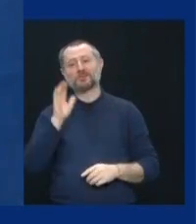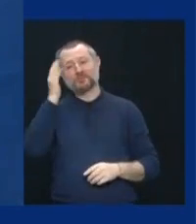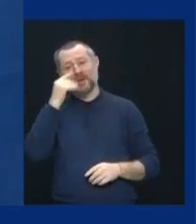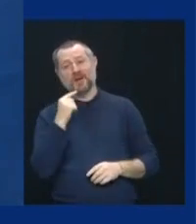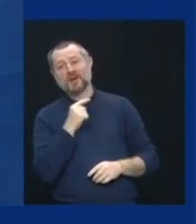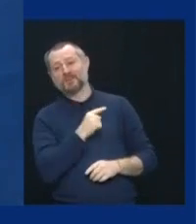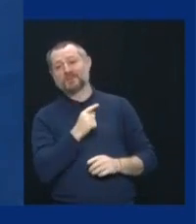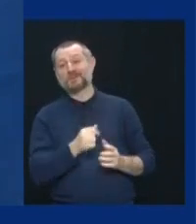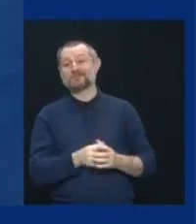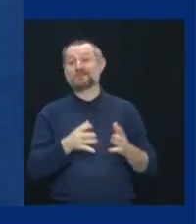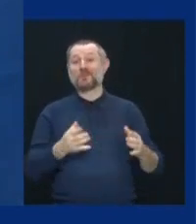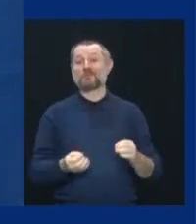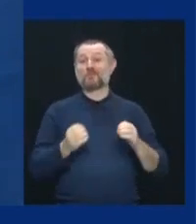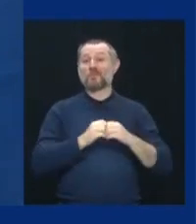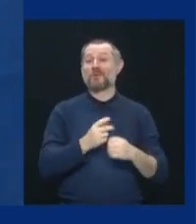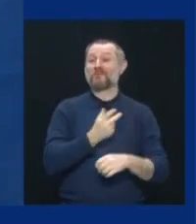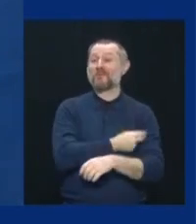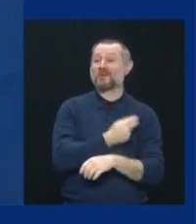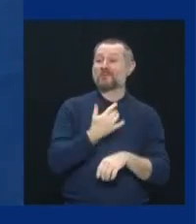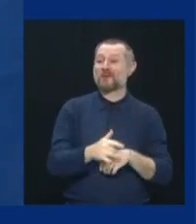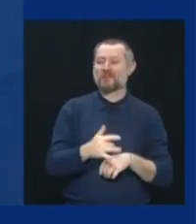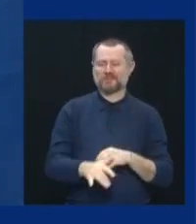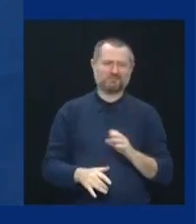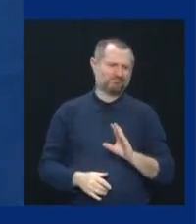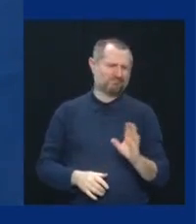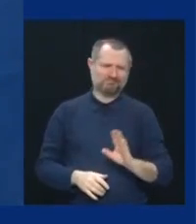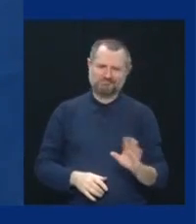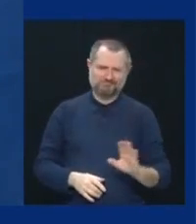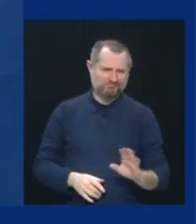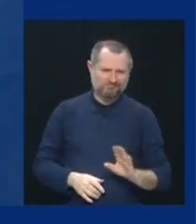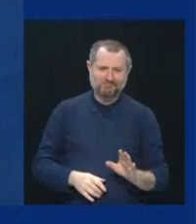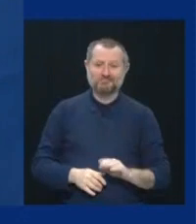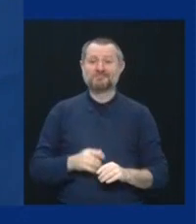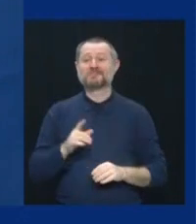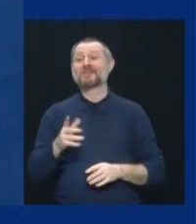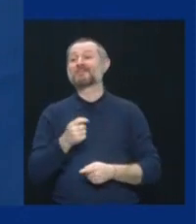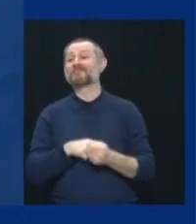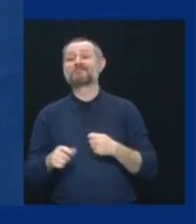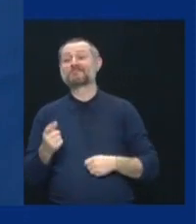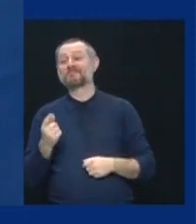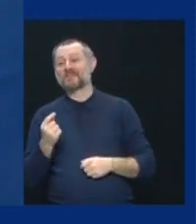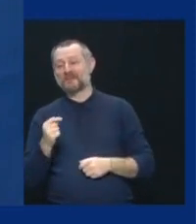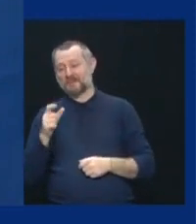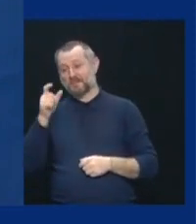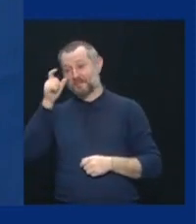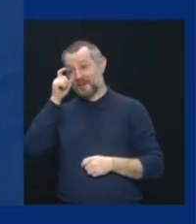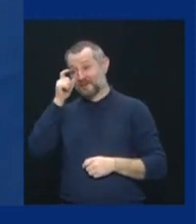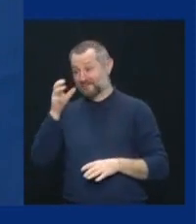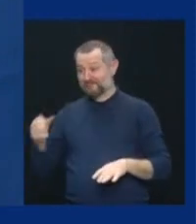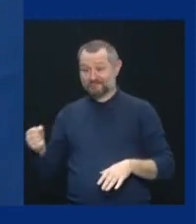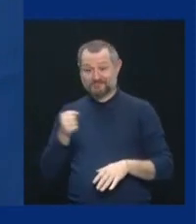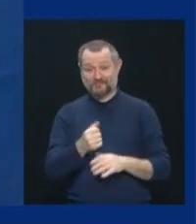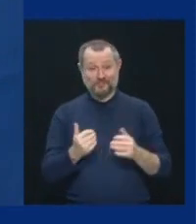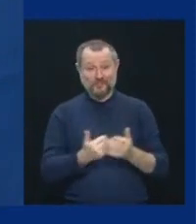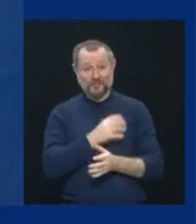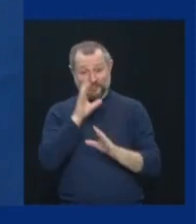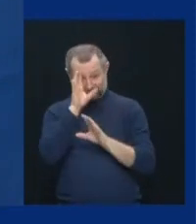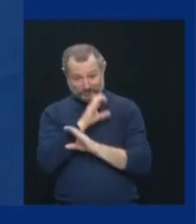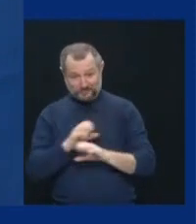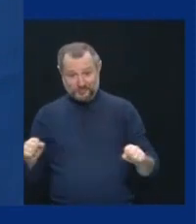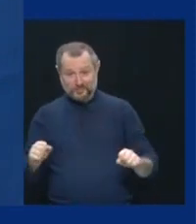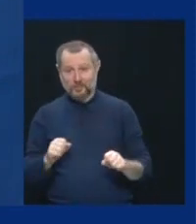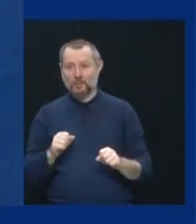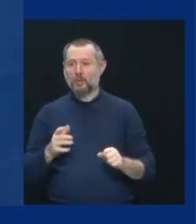the supply. Biden administration comes in, basically the cupboards were bare of